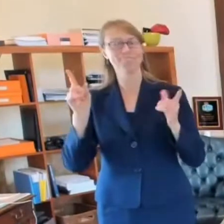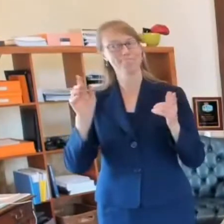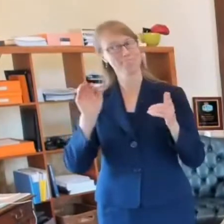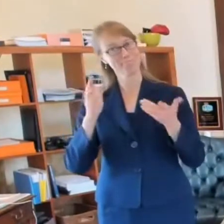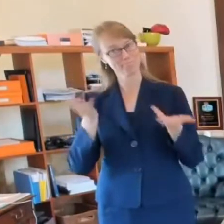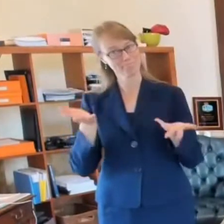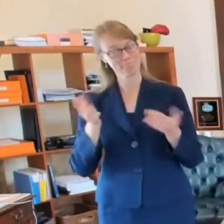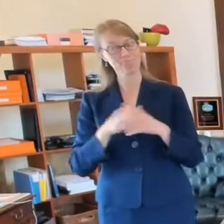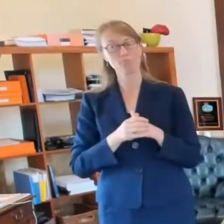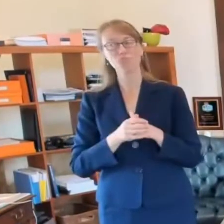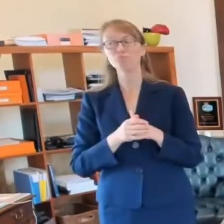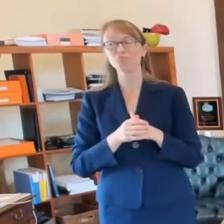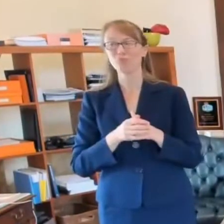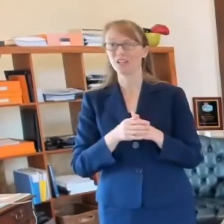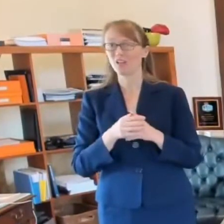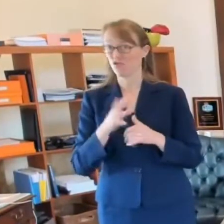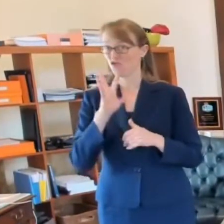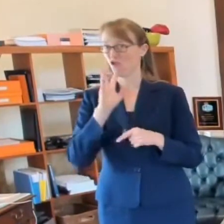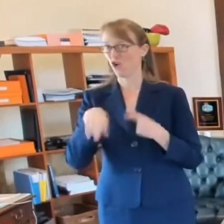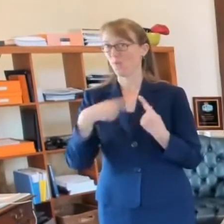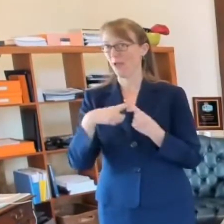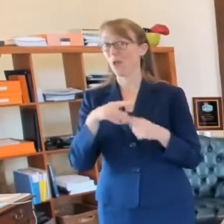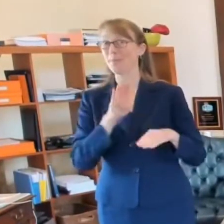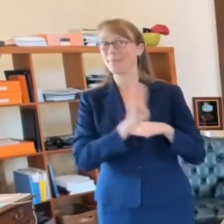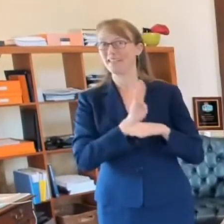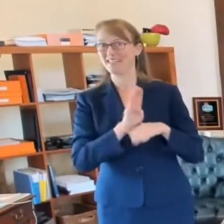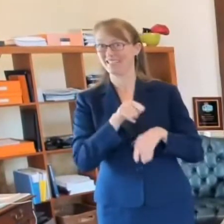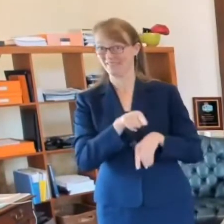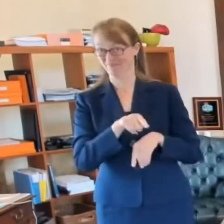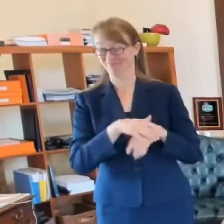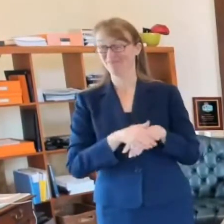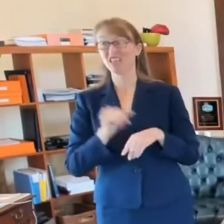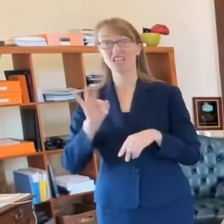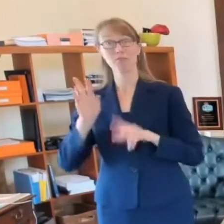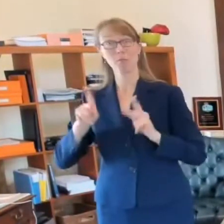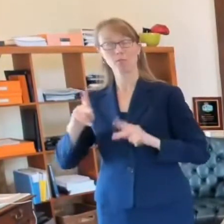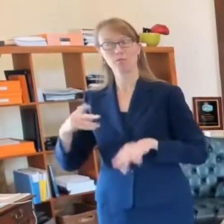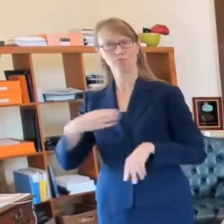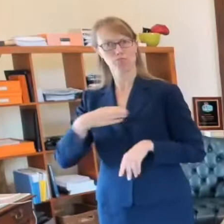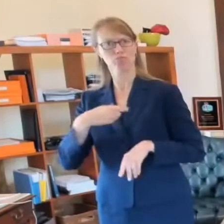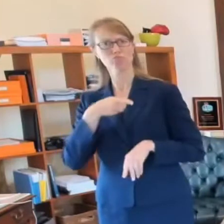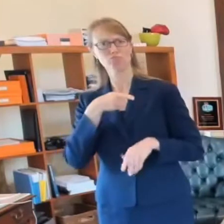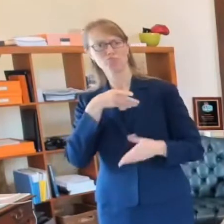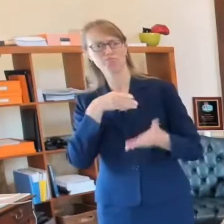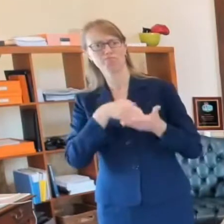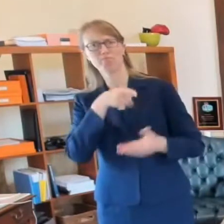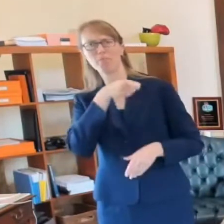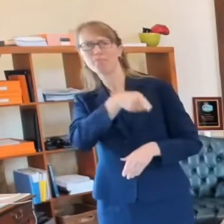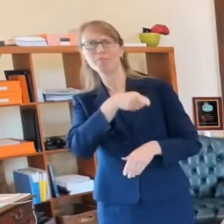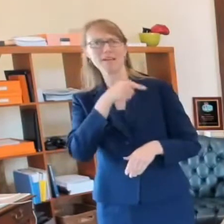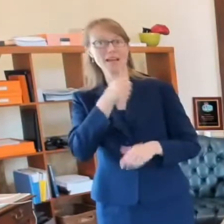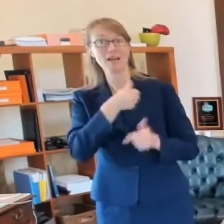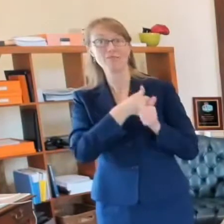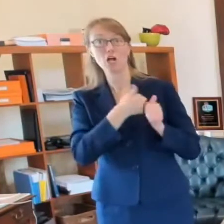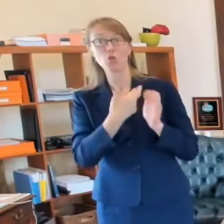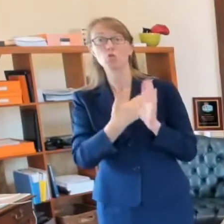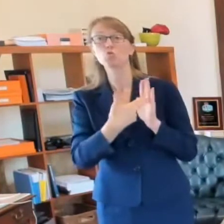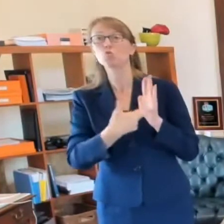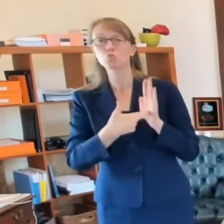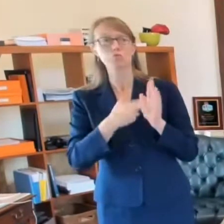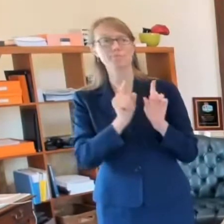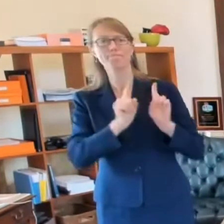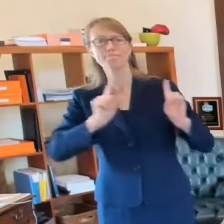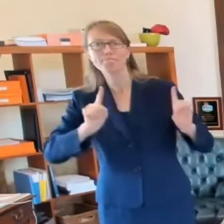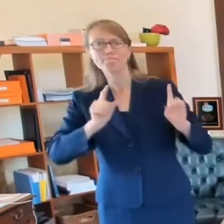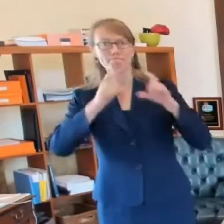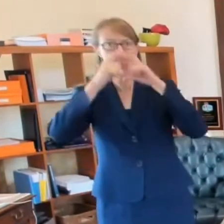make a complaint about a business that they believe is not following either the social distancing and or